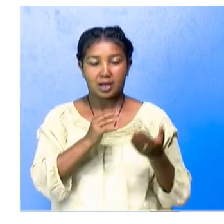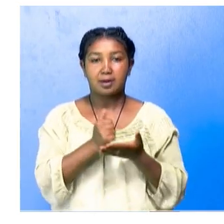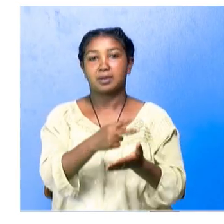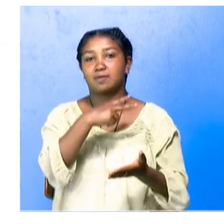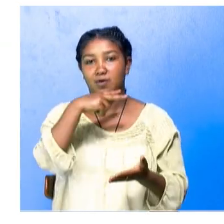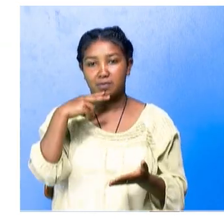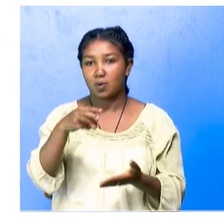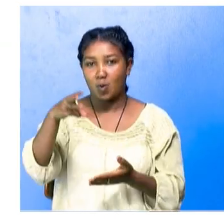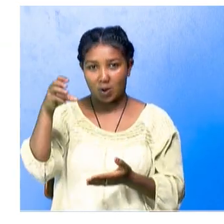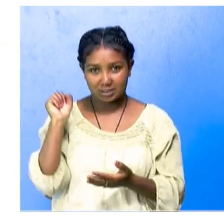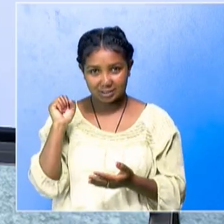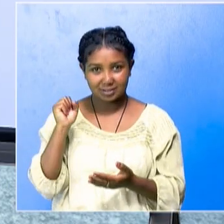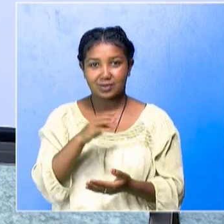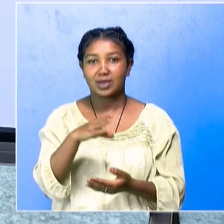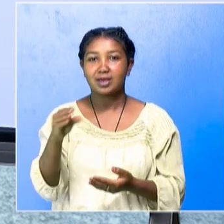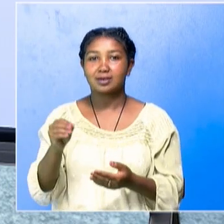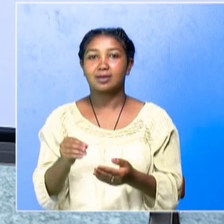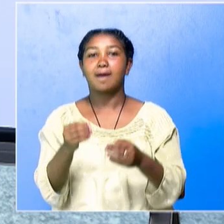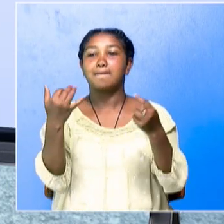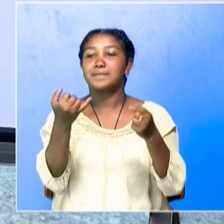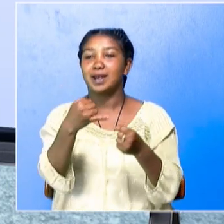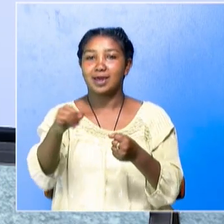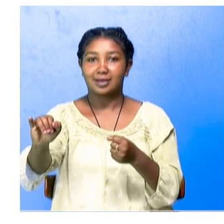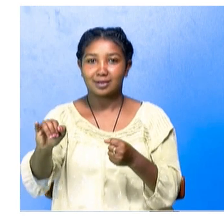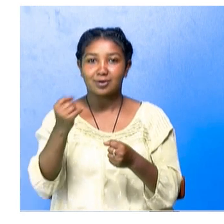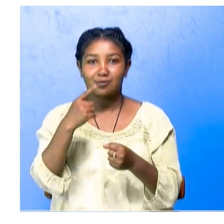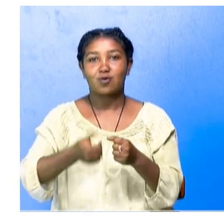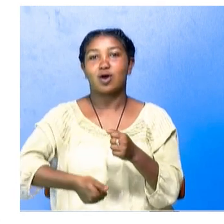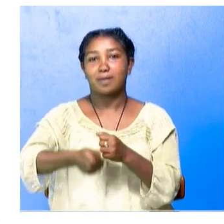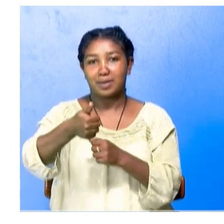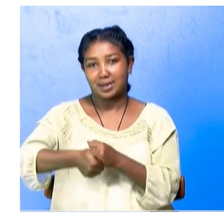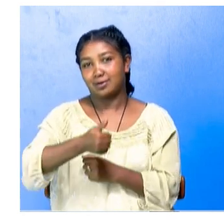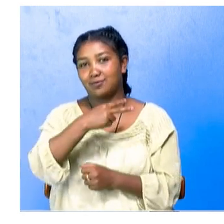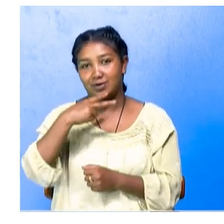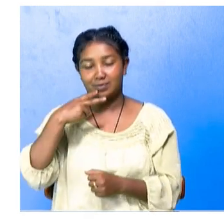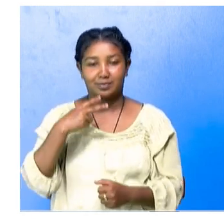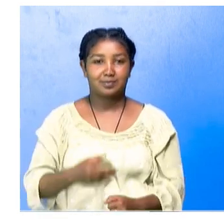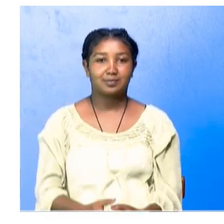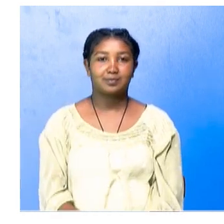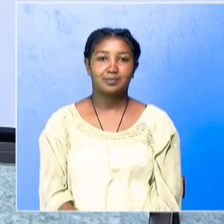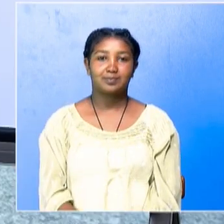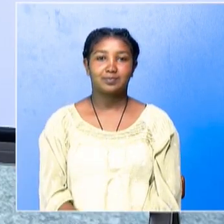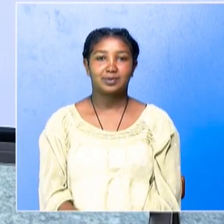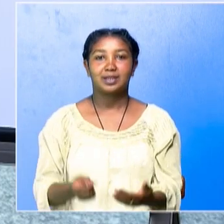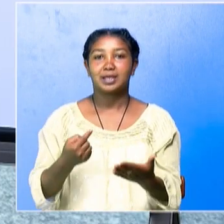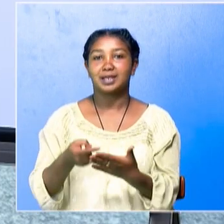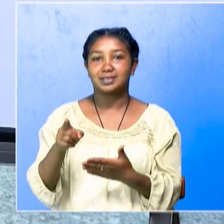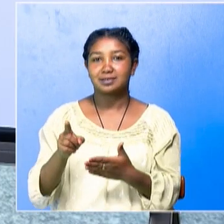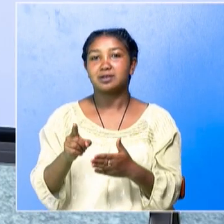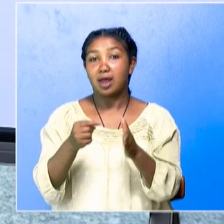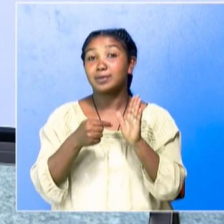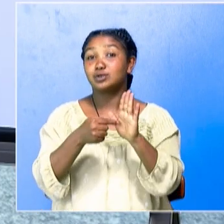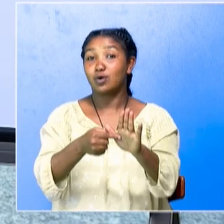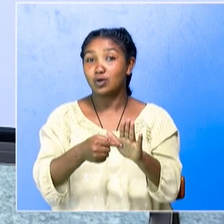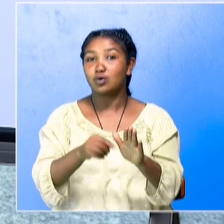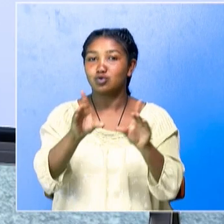verb was. And playing for a main verb. Here is. Let me show